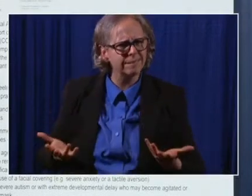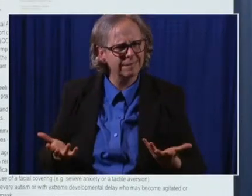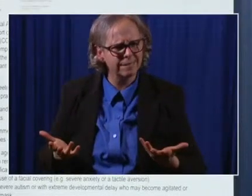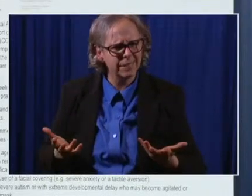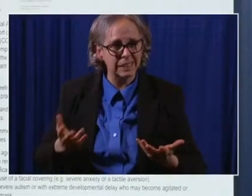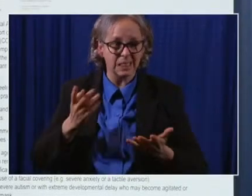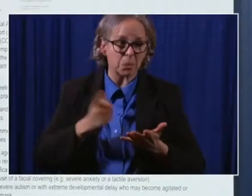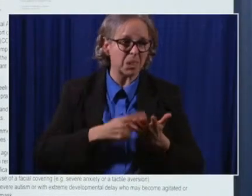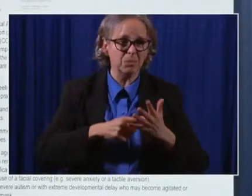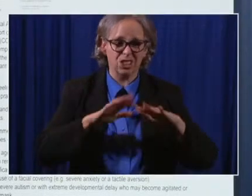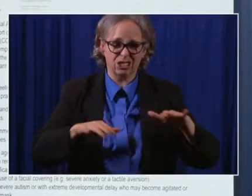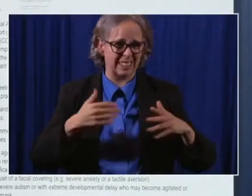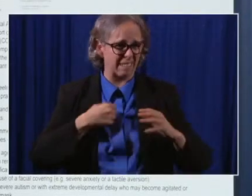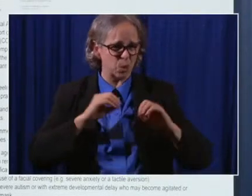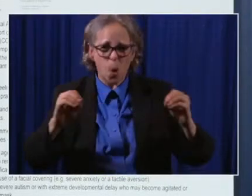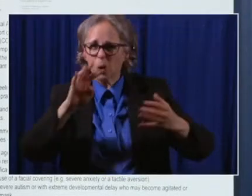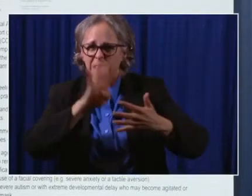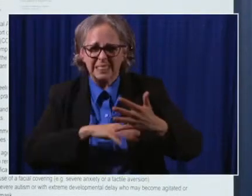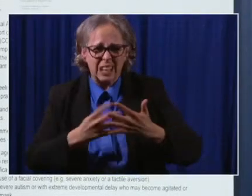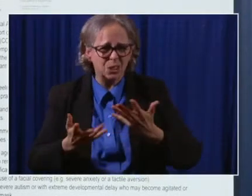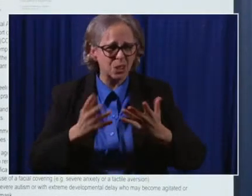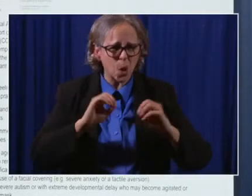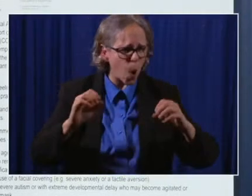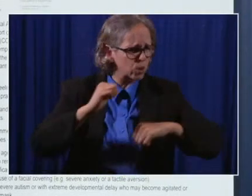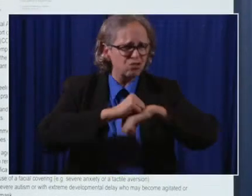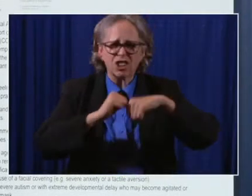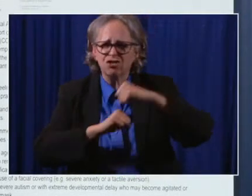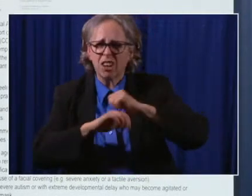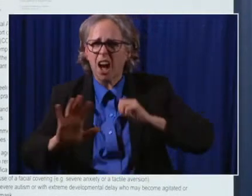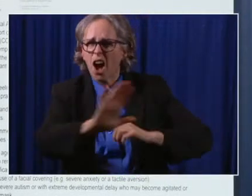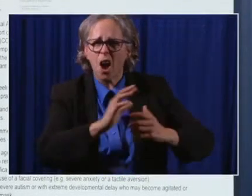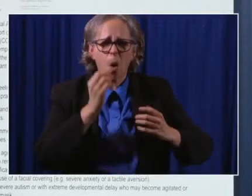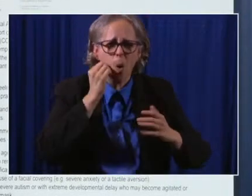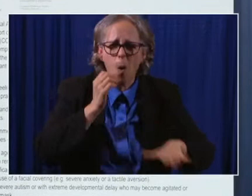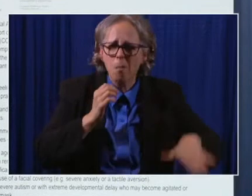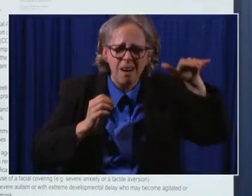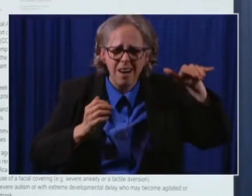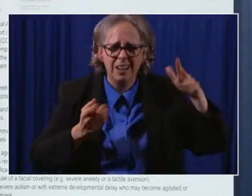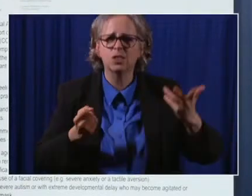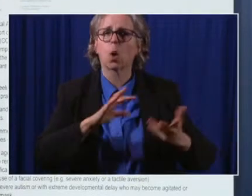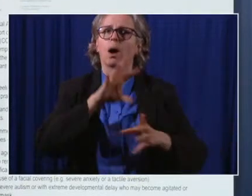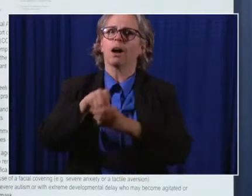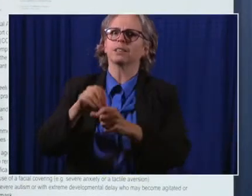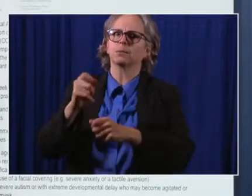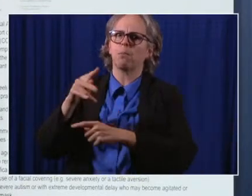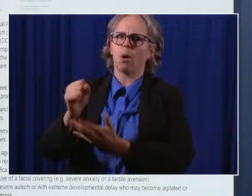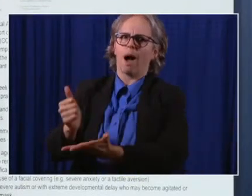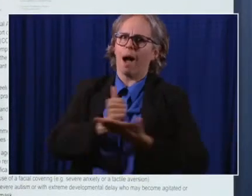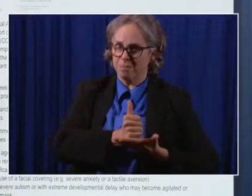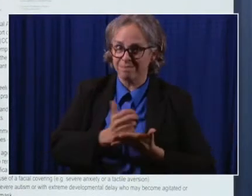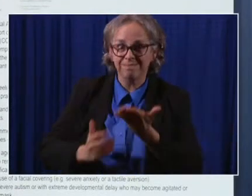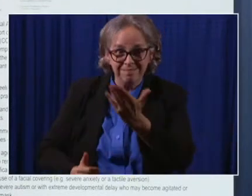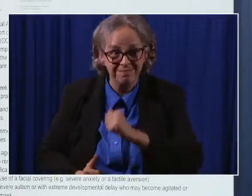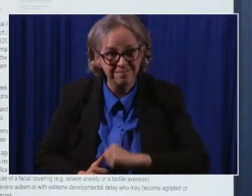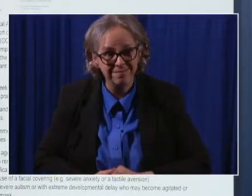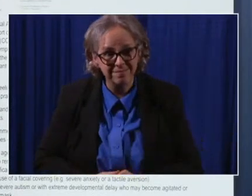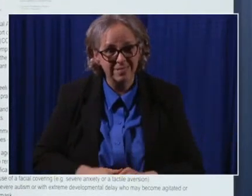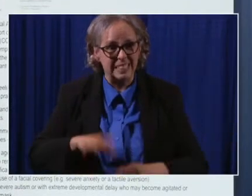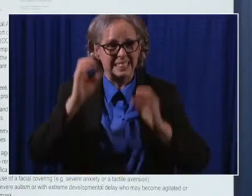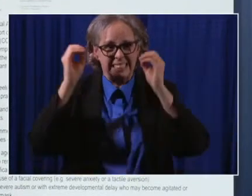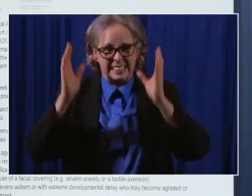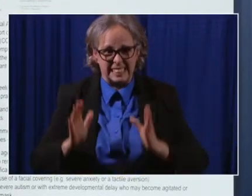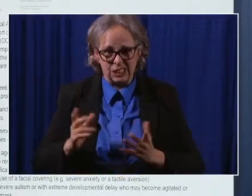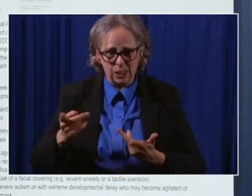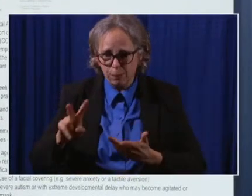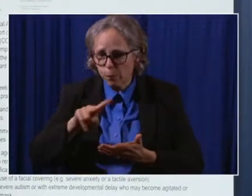I guess finally the thing I wrote down this morning is the age-old expression, what sports teaches you is when you get knocked down, you need to